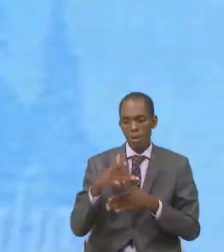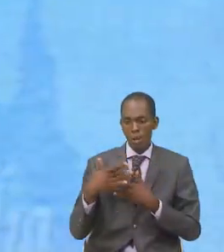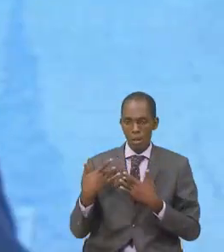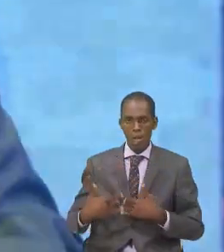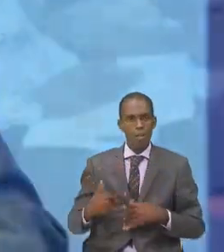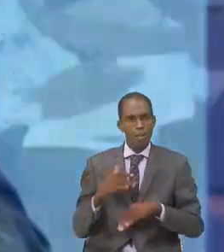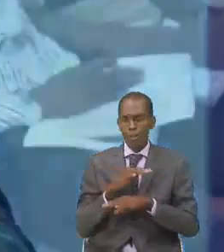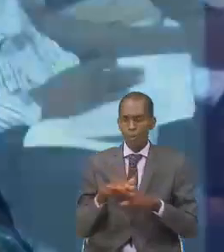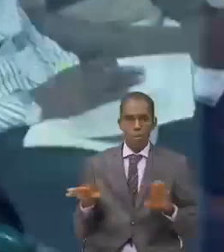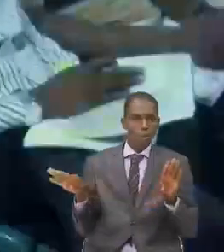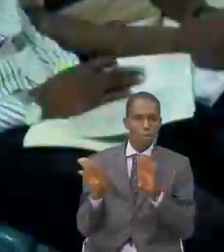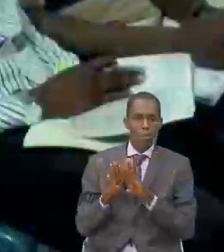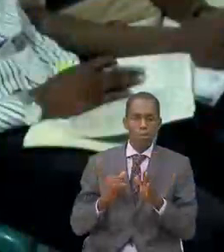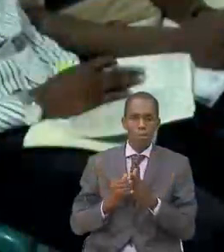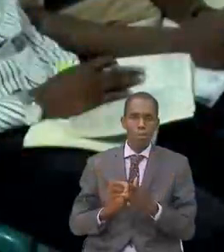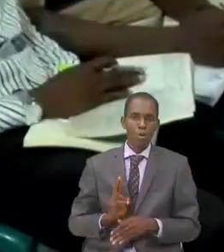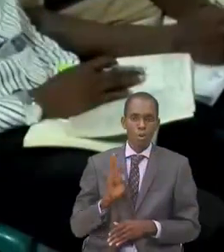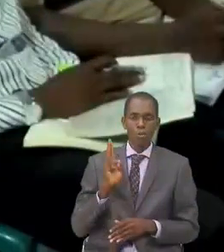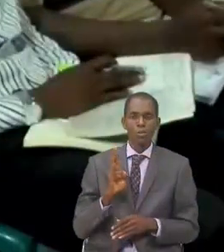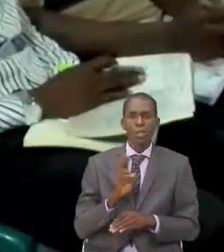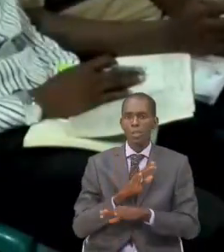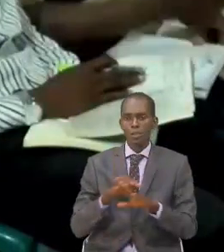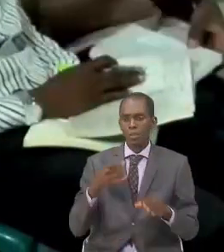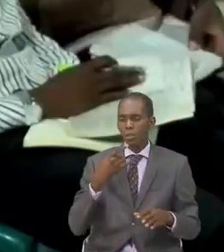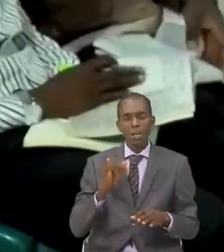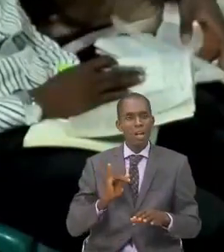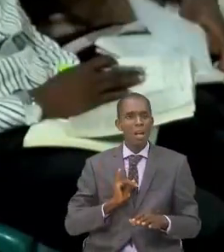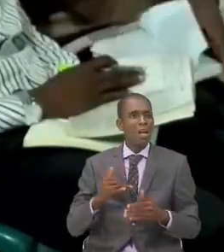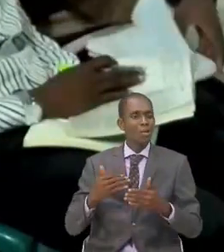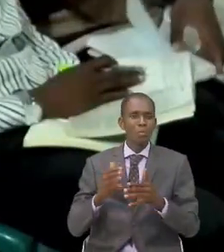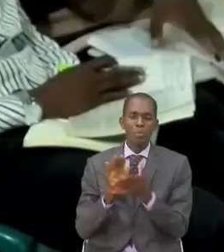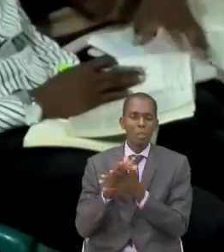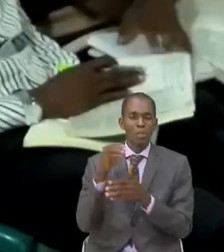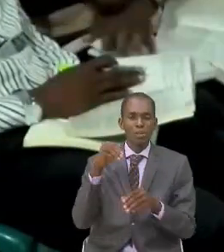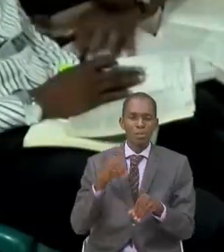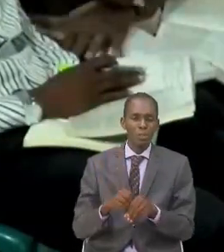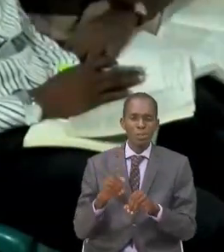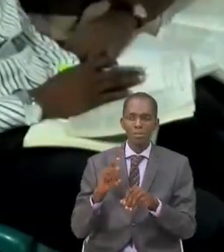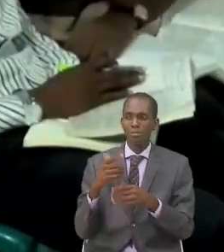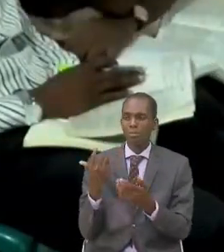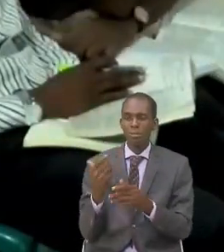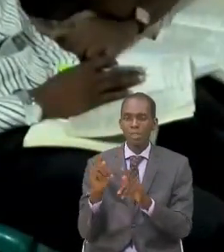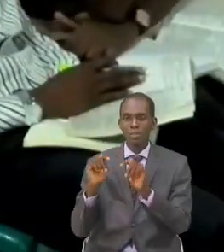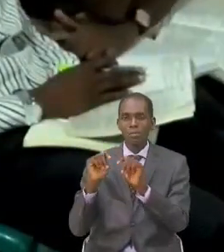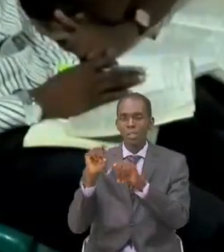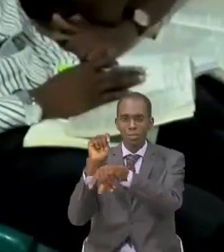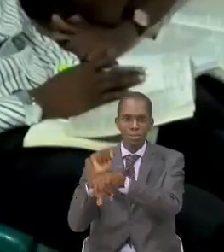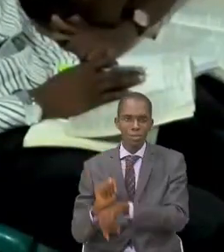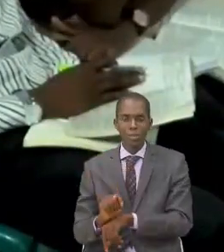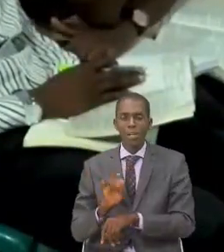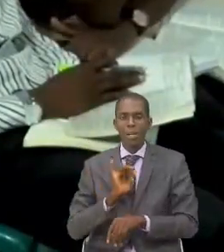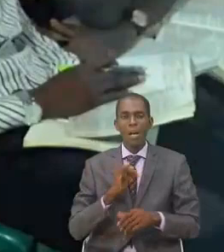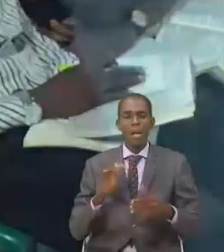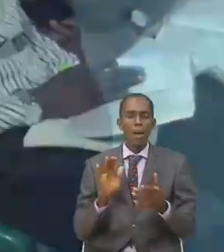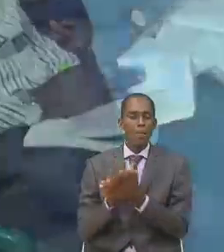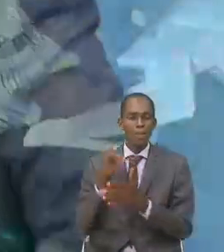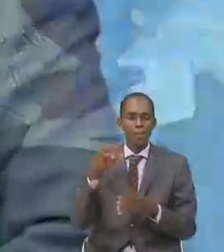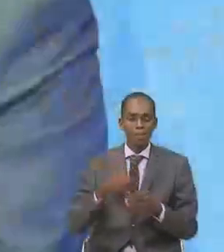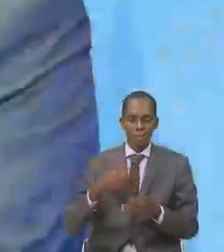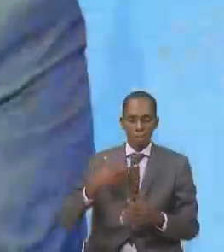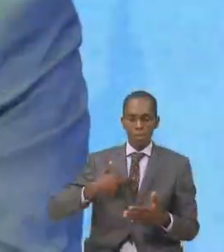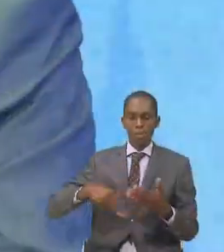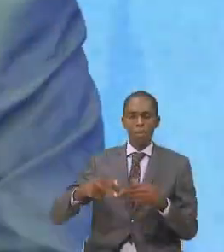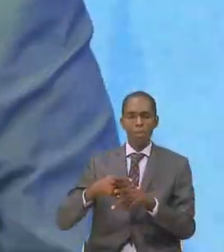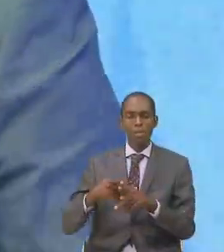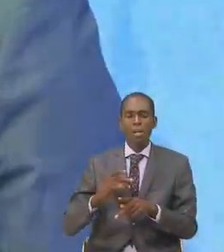your door, you open the door of your heart. You don't close up. You don't say, I have tradition,